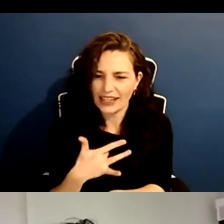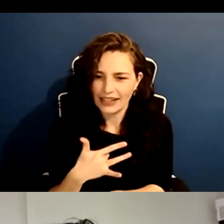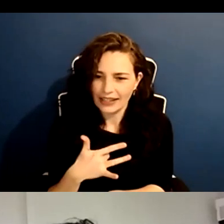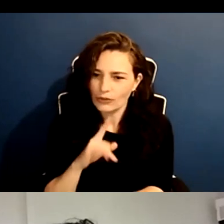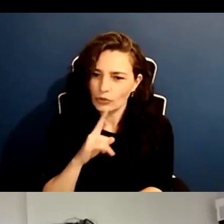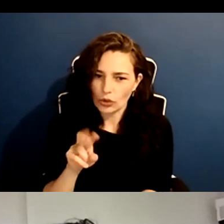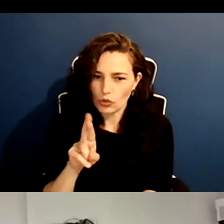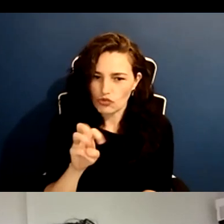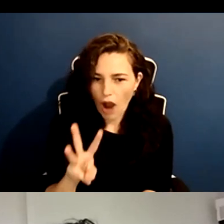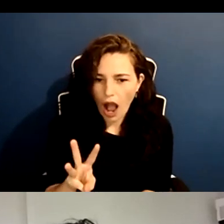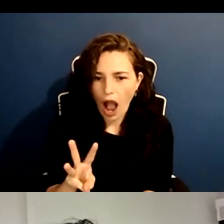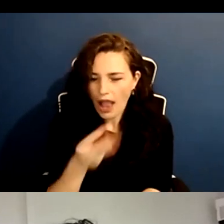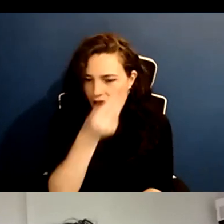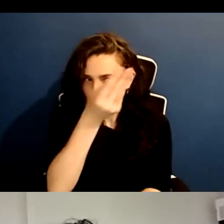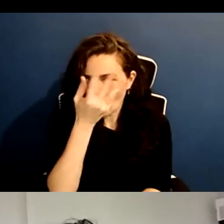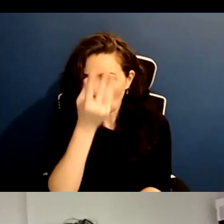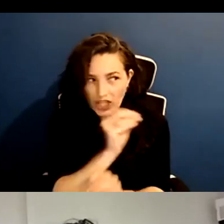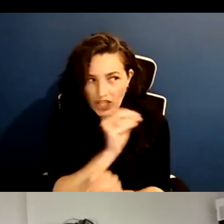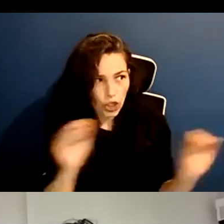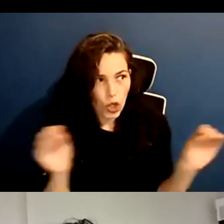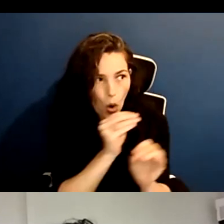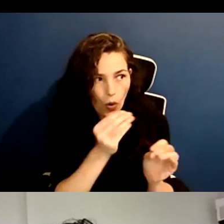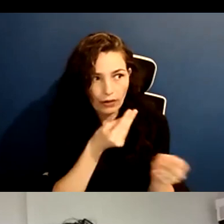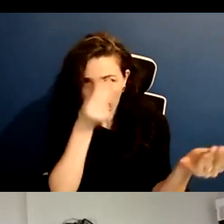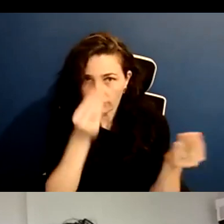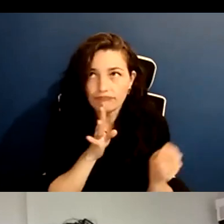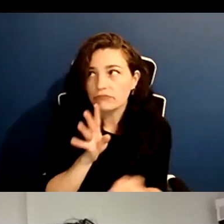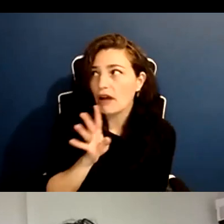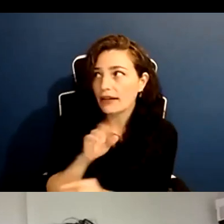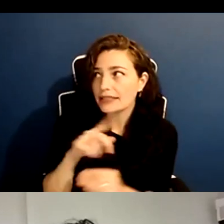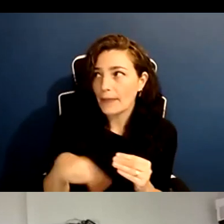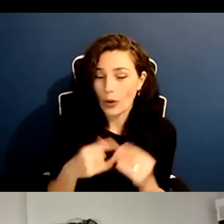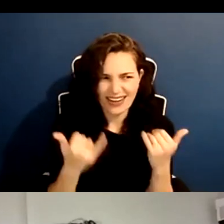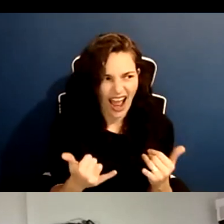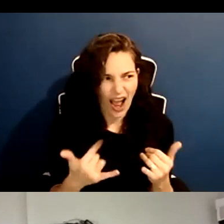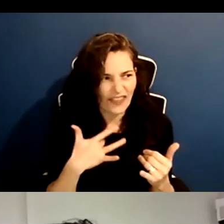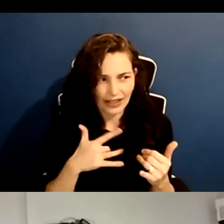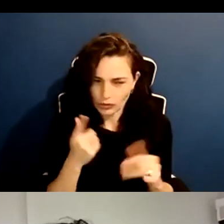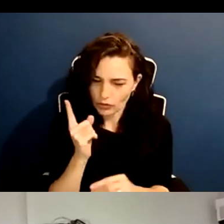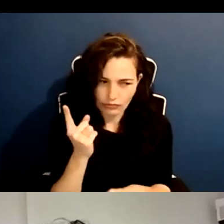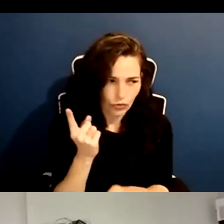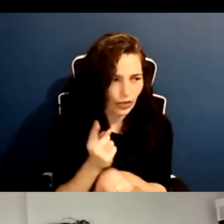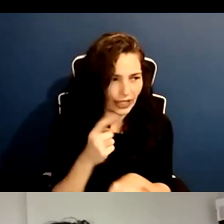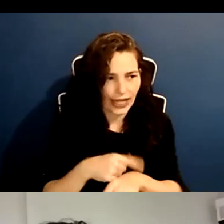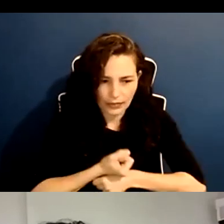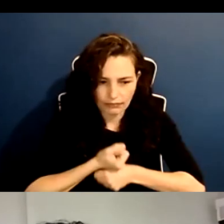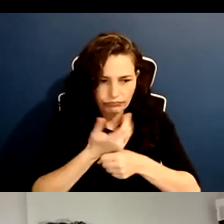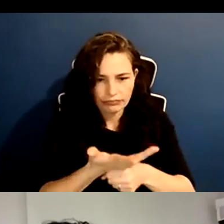had never been spoken of and that people now felt that they could speak about. So yeah, mm-hmm. That's the short of the